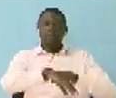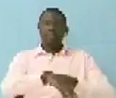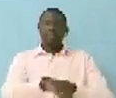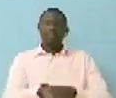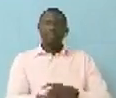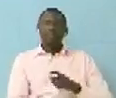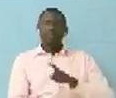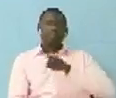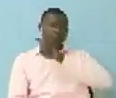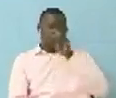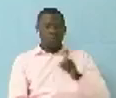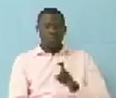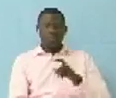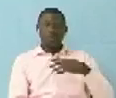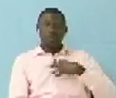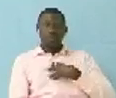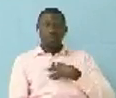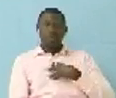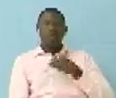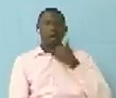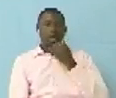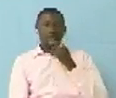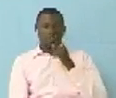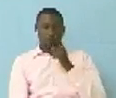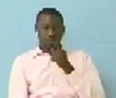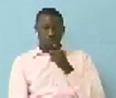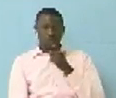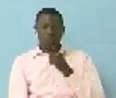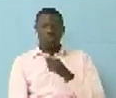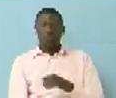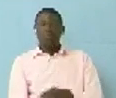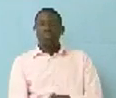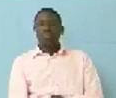The question I meant to ask. The